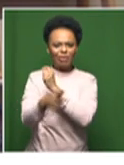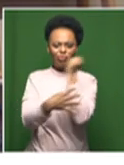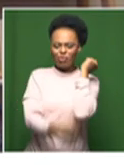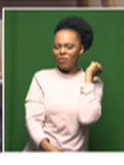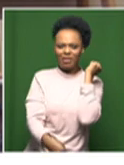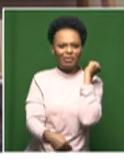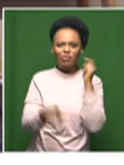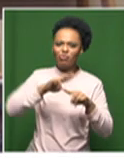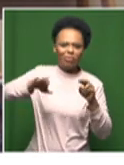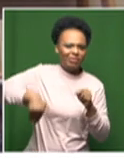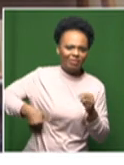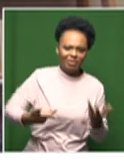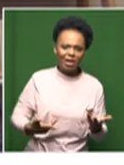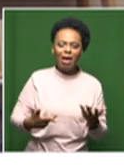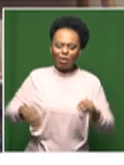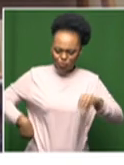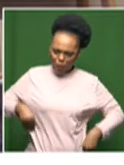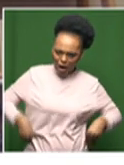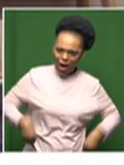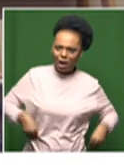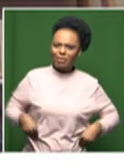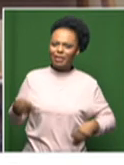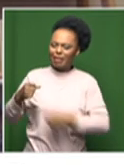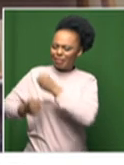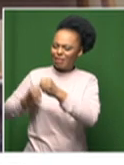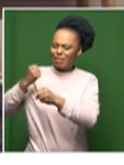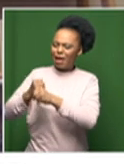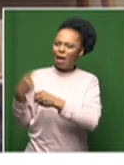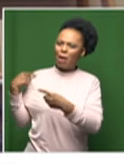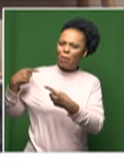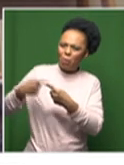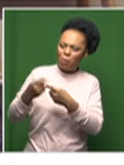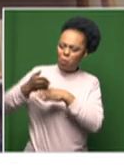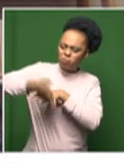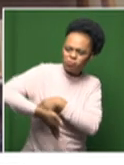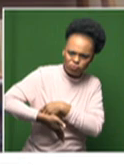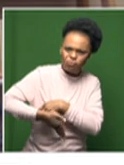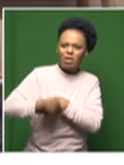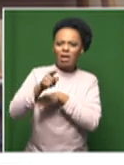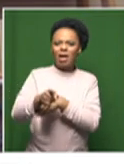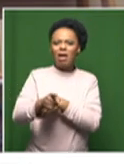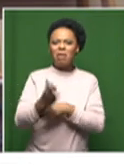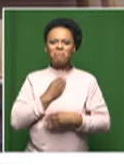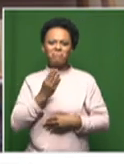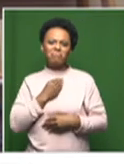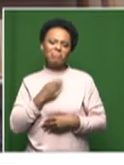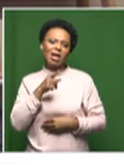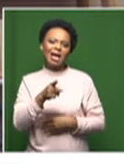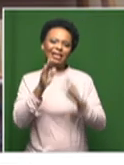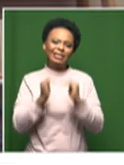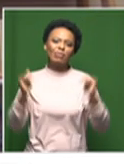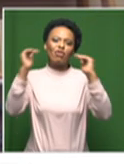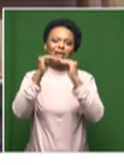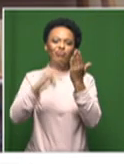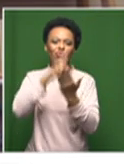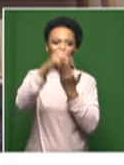to. And corruption over the past decade has seriously further undermined our democratic project. So we do